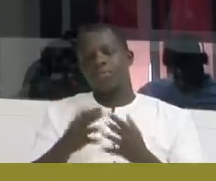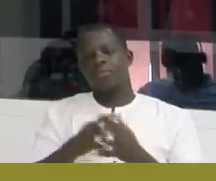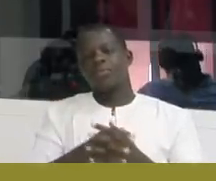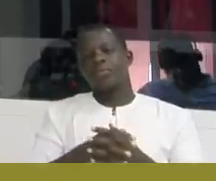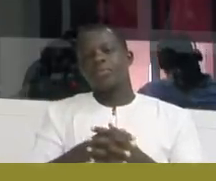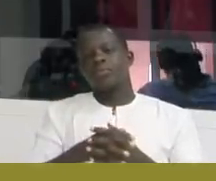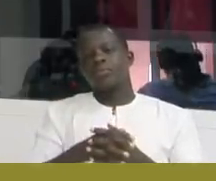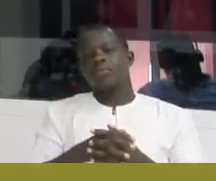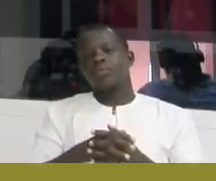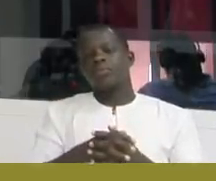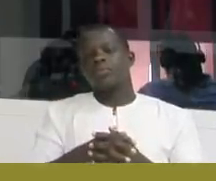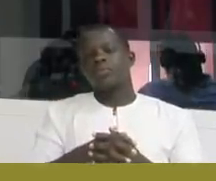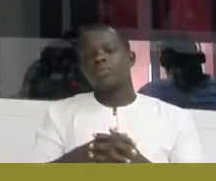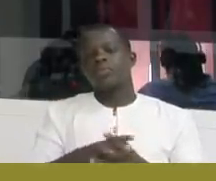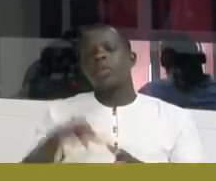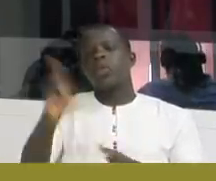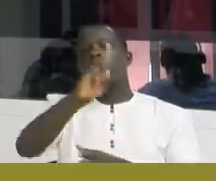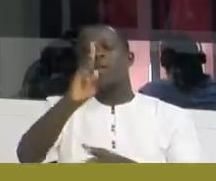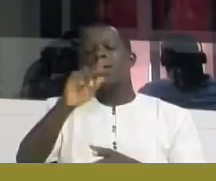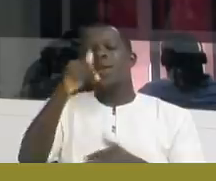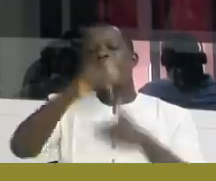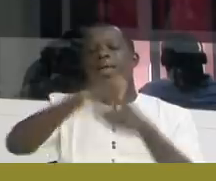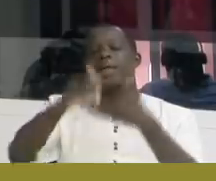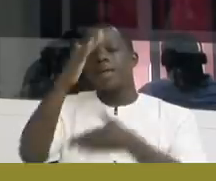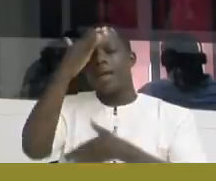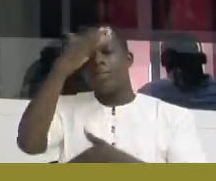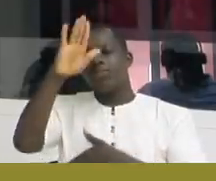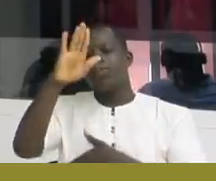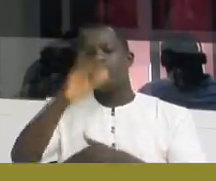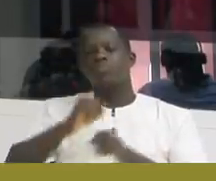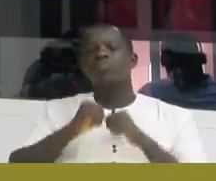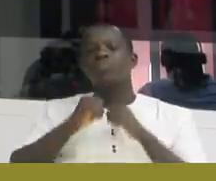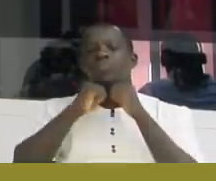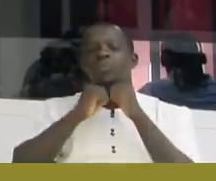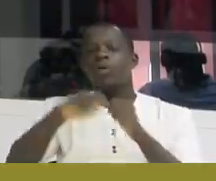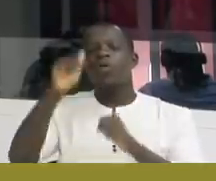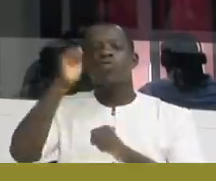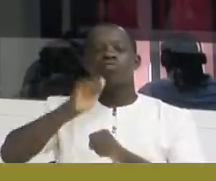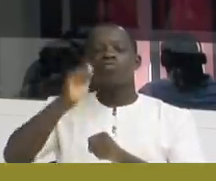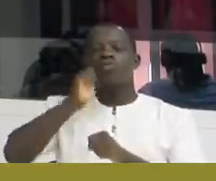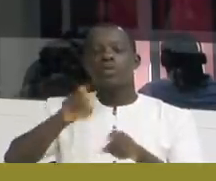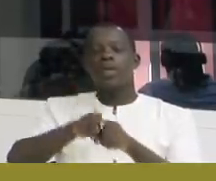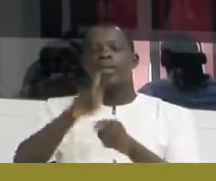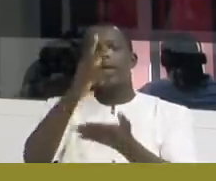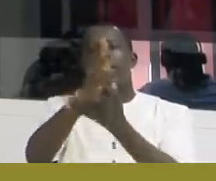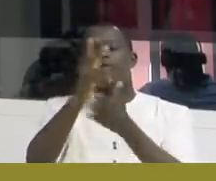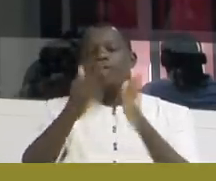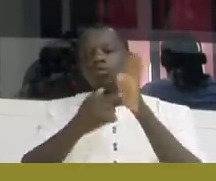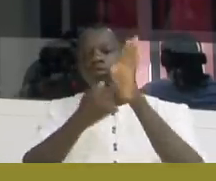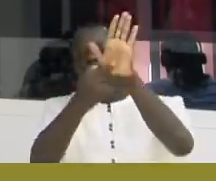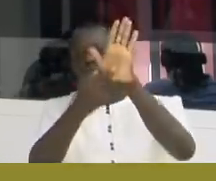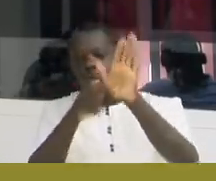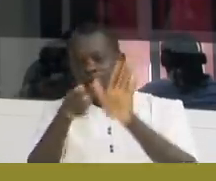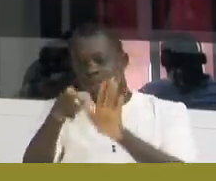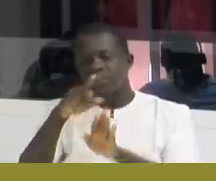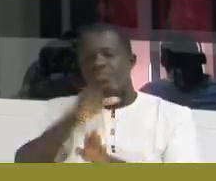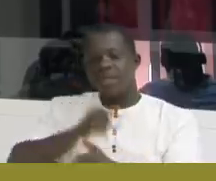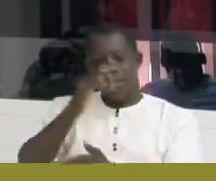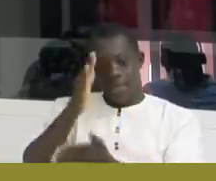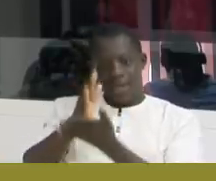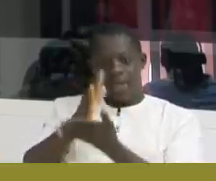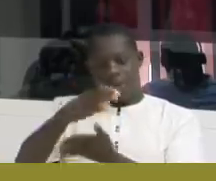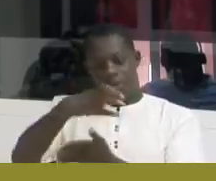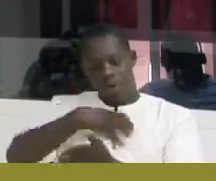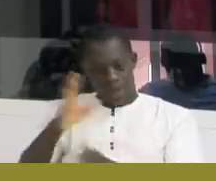What in the behavior of Sana did he use as evidence to show that this man really intended